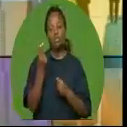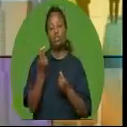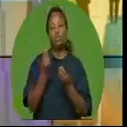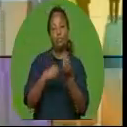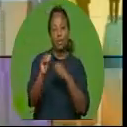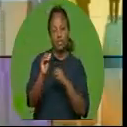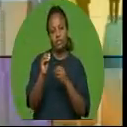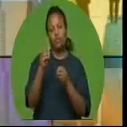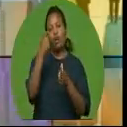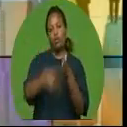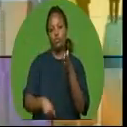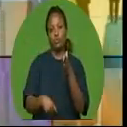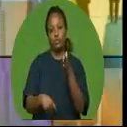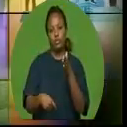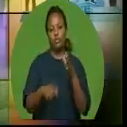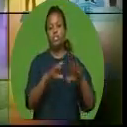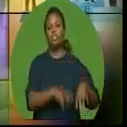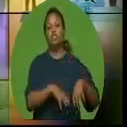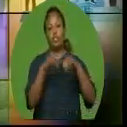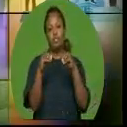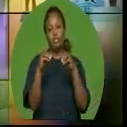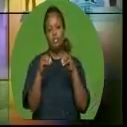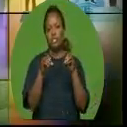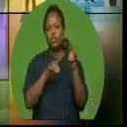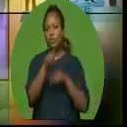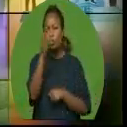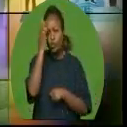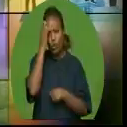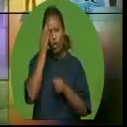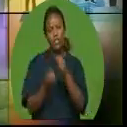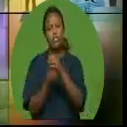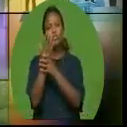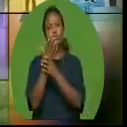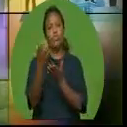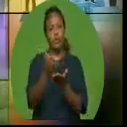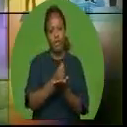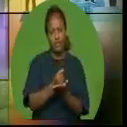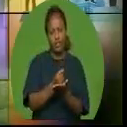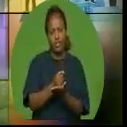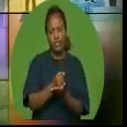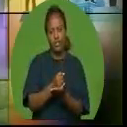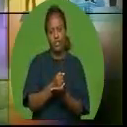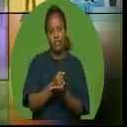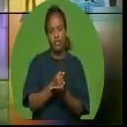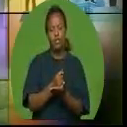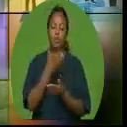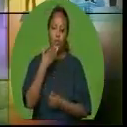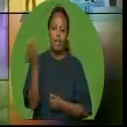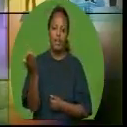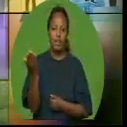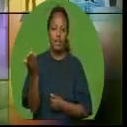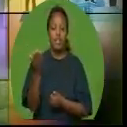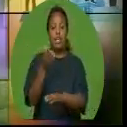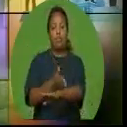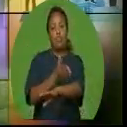to produce that output. Students, do you know the sources of productivity?